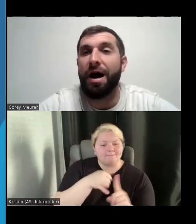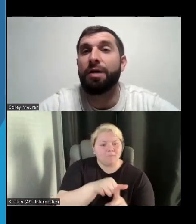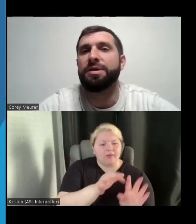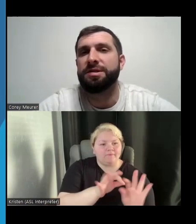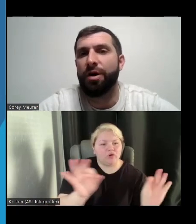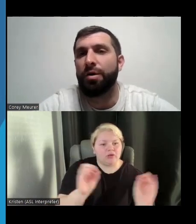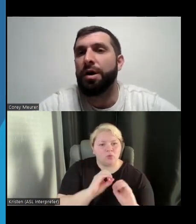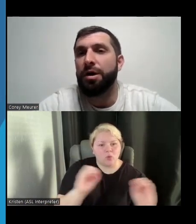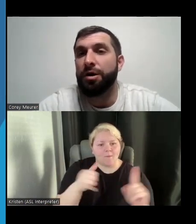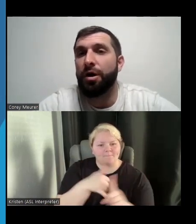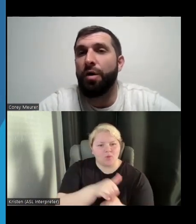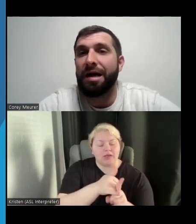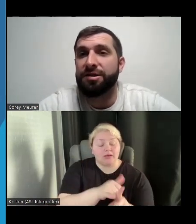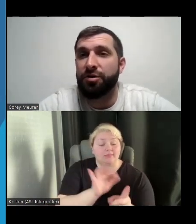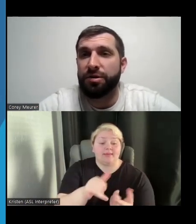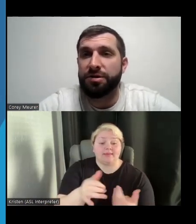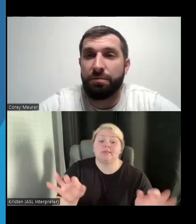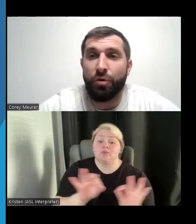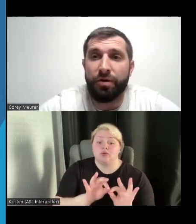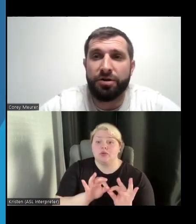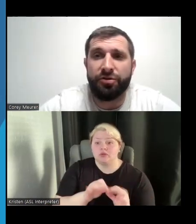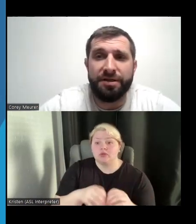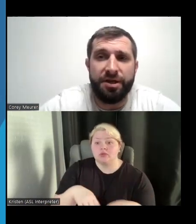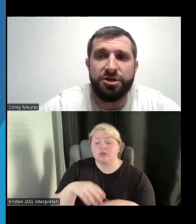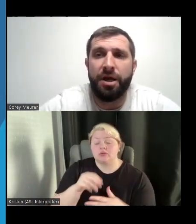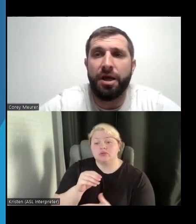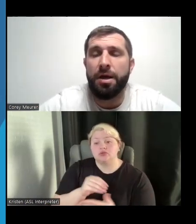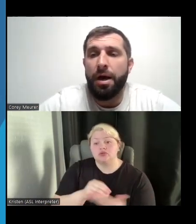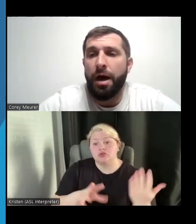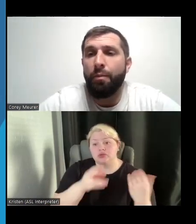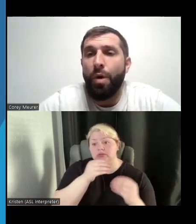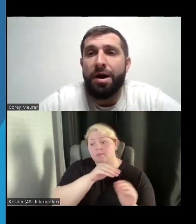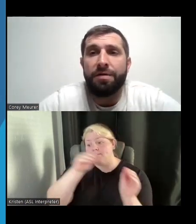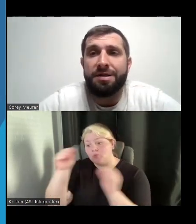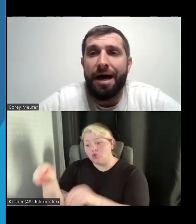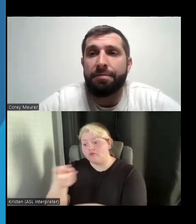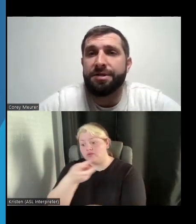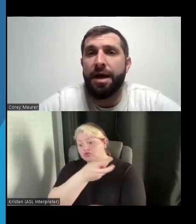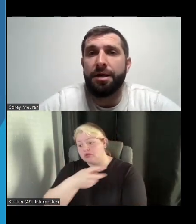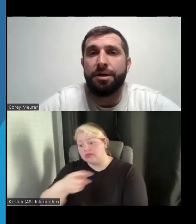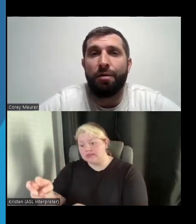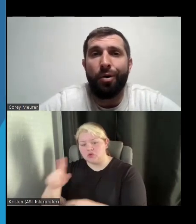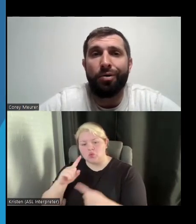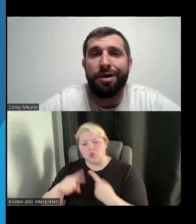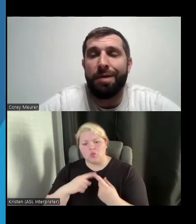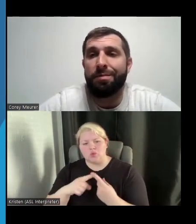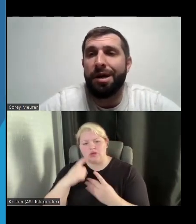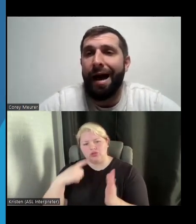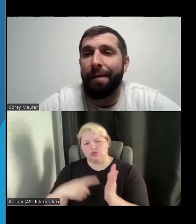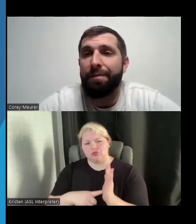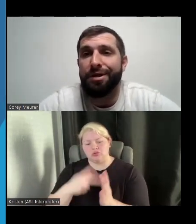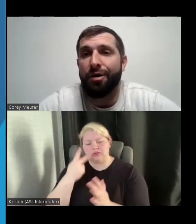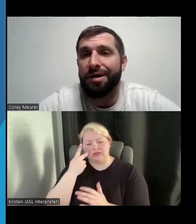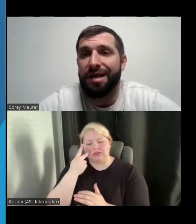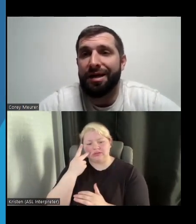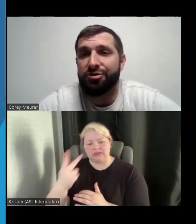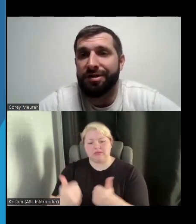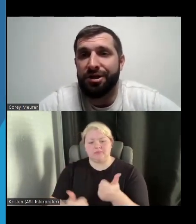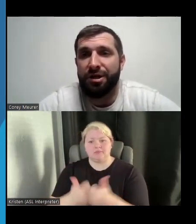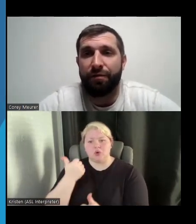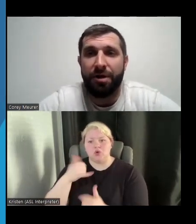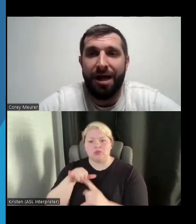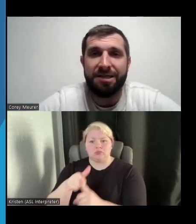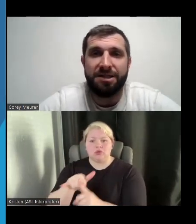about the environment. So, as students are moving or transitioning, when are the times that, bullying maybe happen? Is